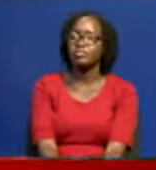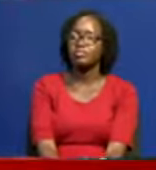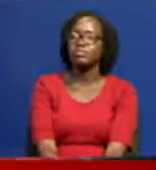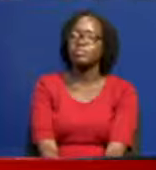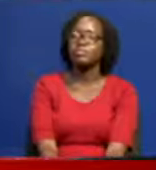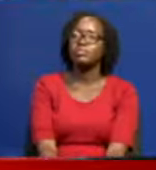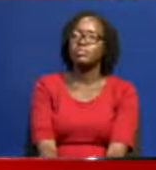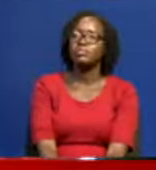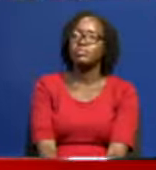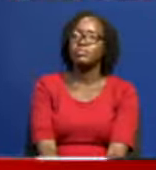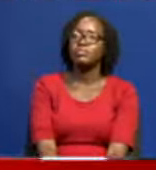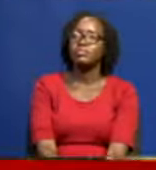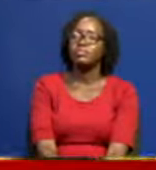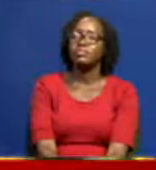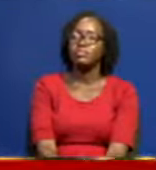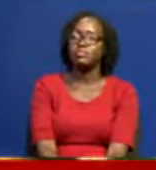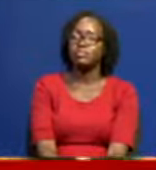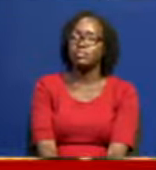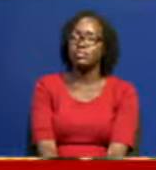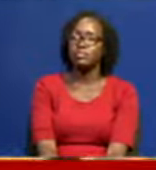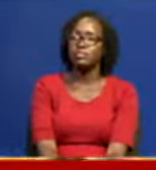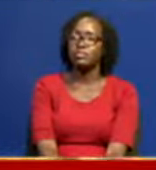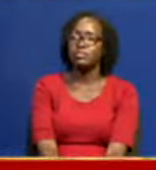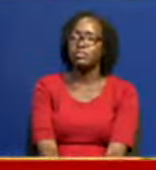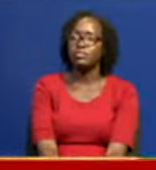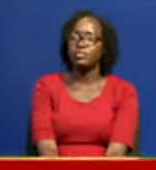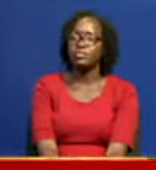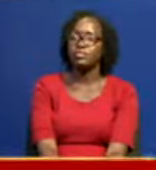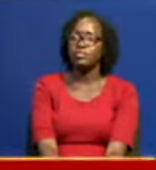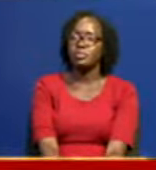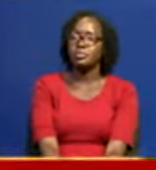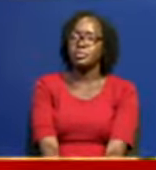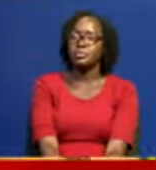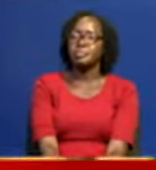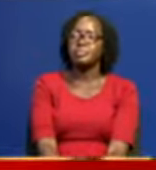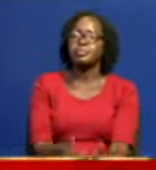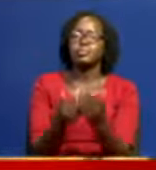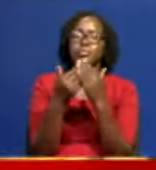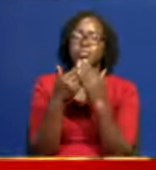Tumpongeze Rais kwa makofi tena. Asante sana Mheshimiwa Rais.